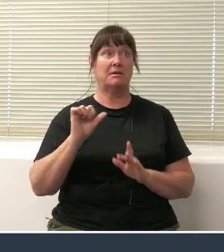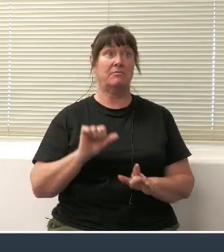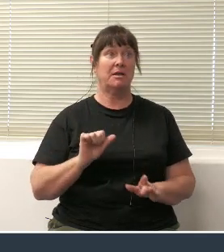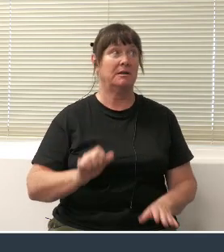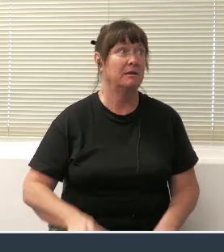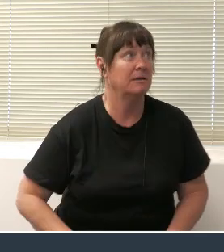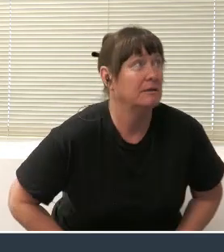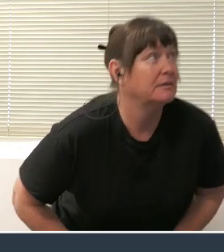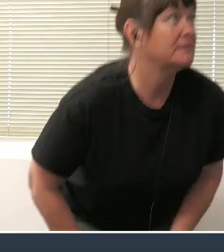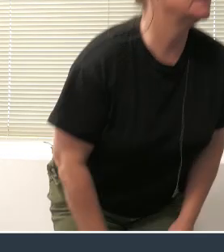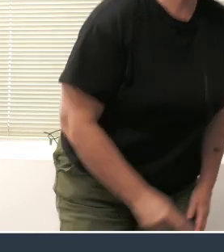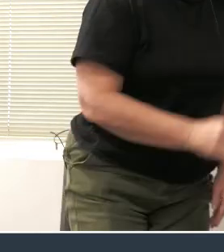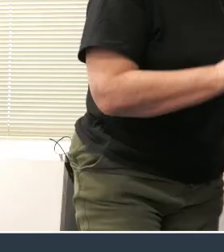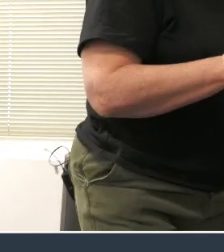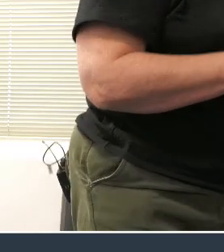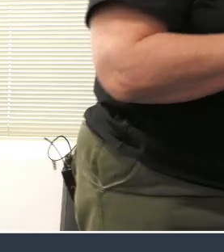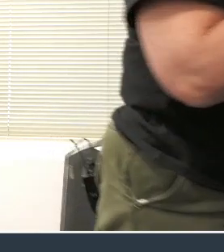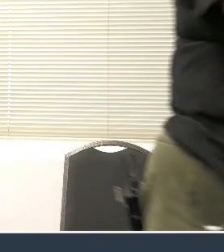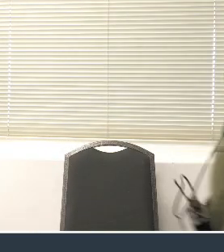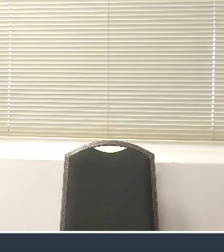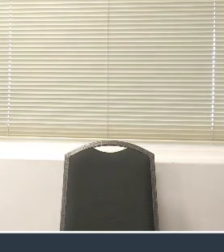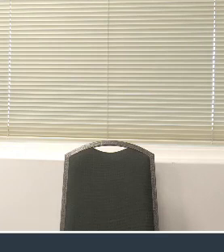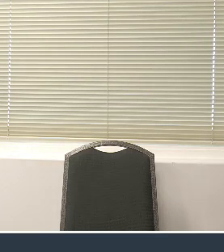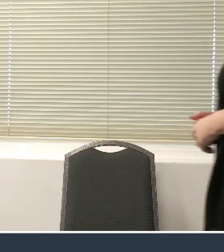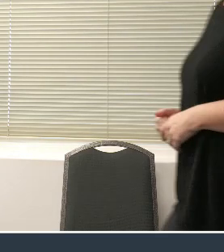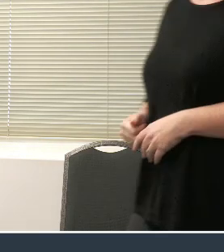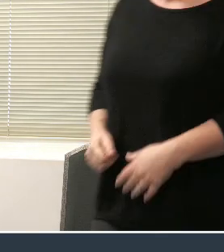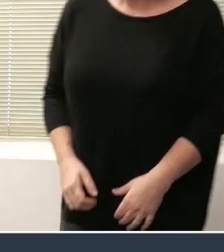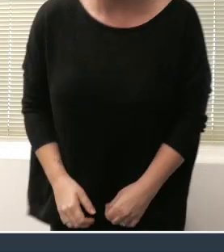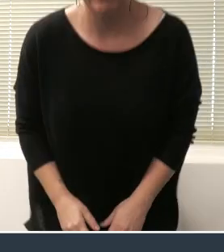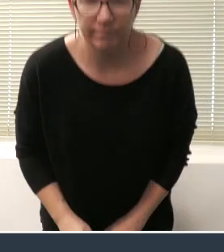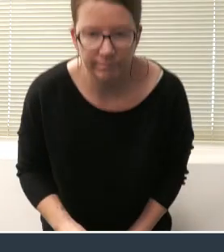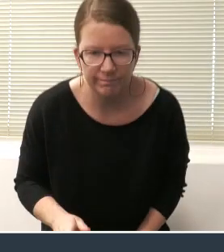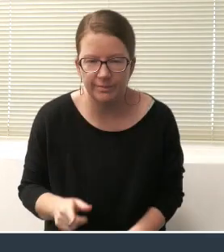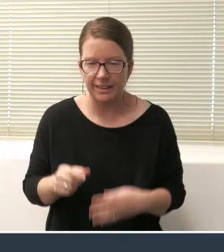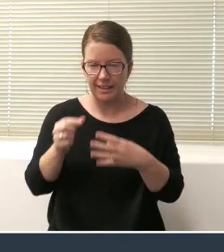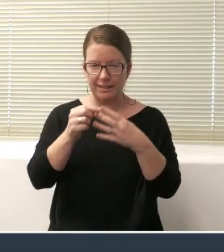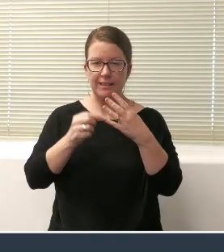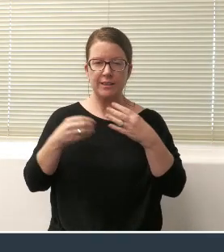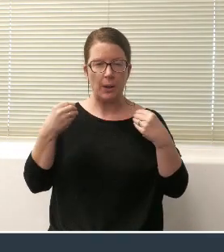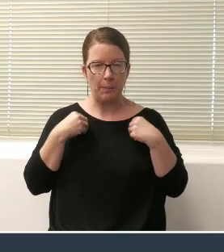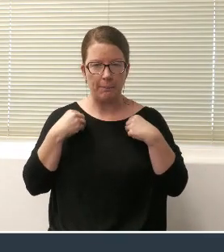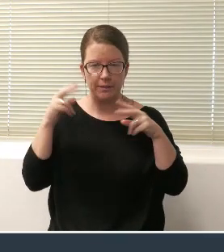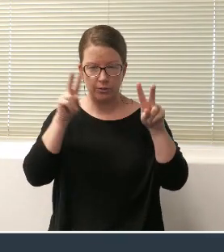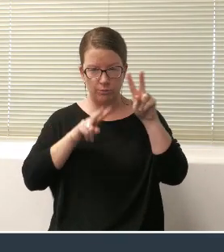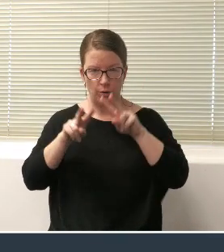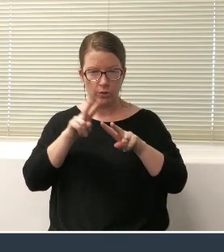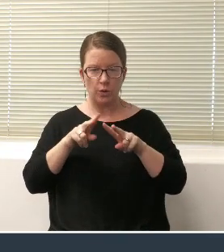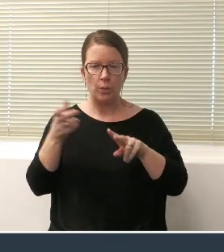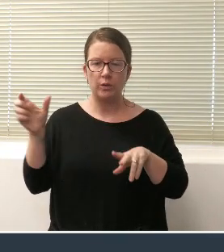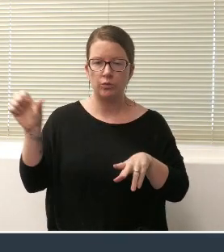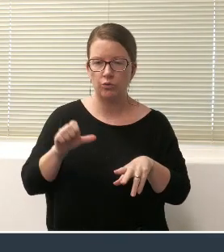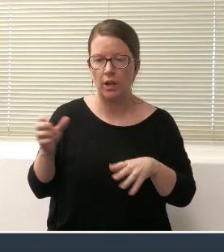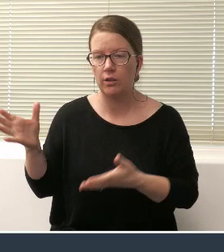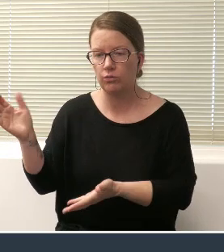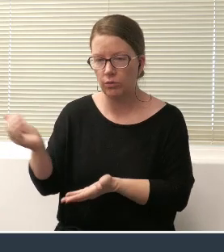Correct. Yes. Thank you. It's a detailed sort of business unit activity approach where we look at the costs and that's the minimum that we're trying to